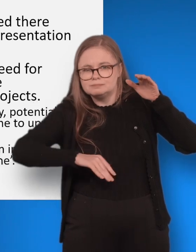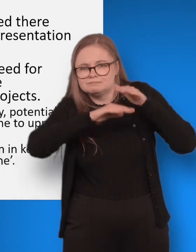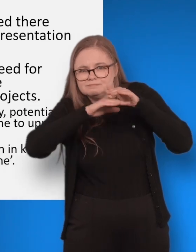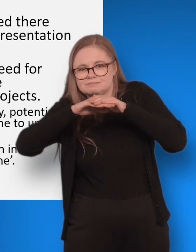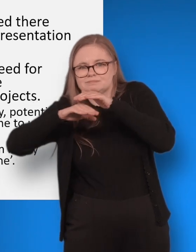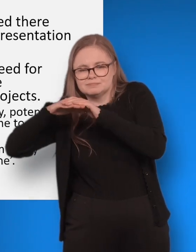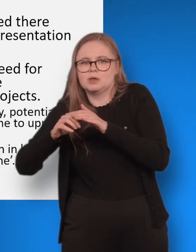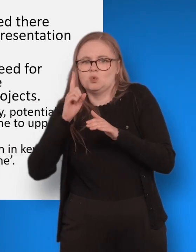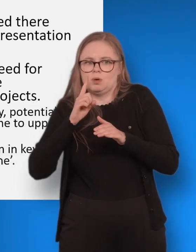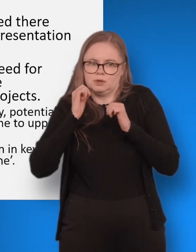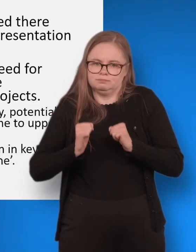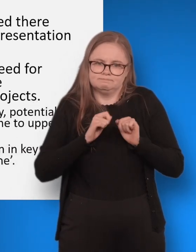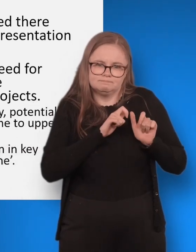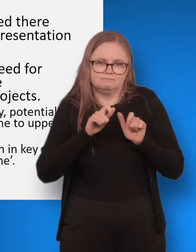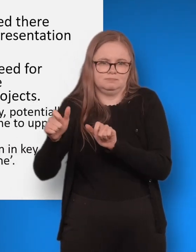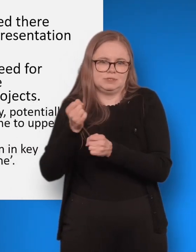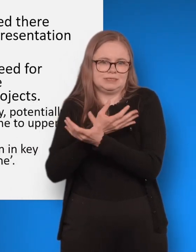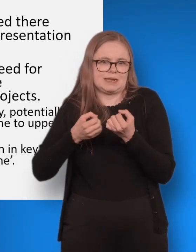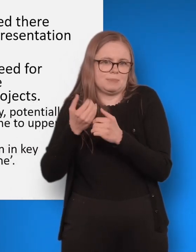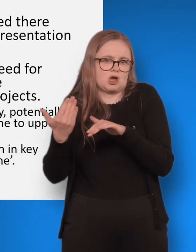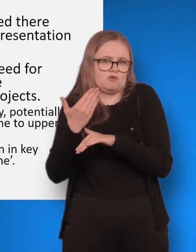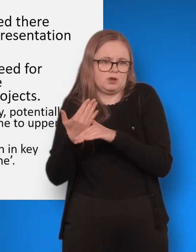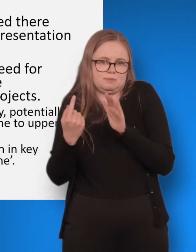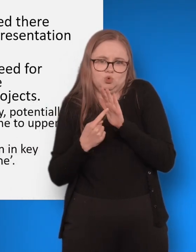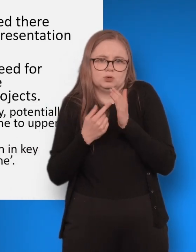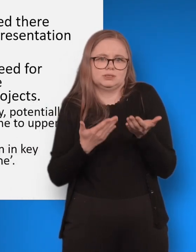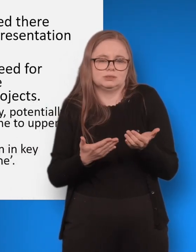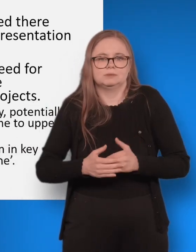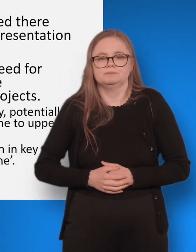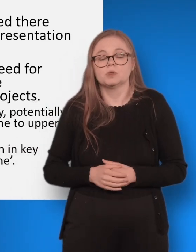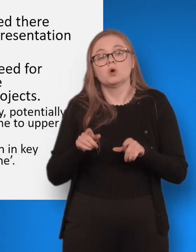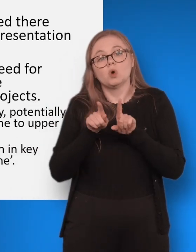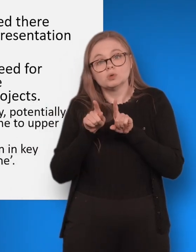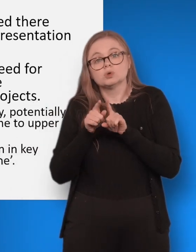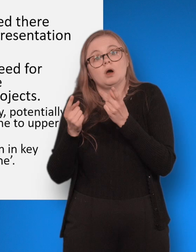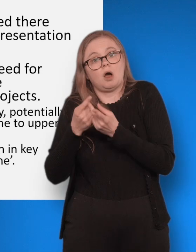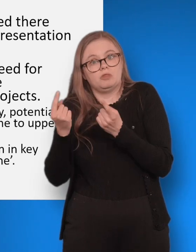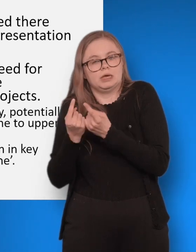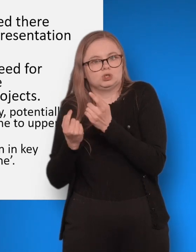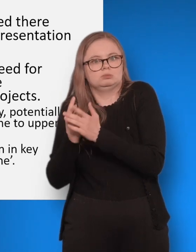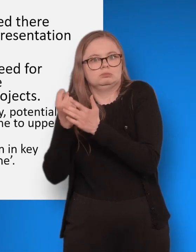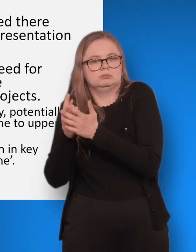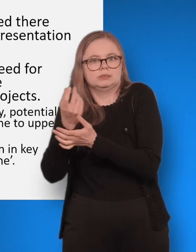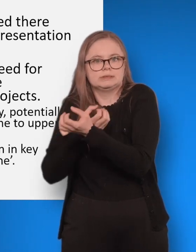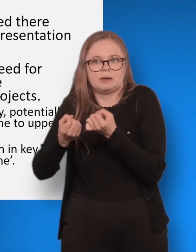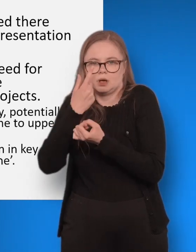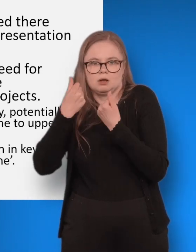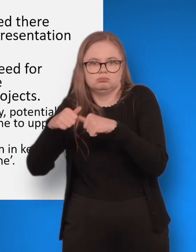pipeline. In addition to that, this could help overcome other issues in STEM, such as